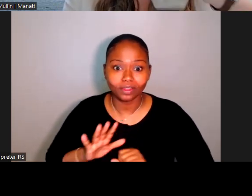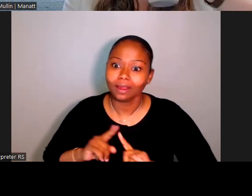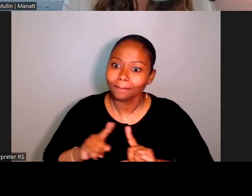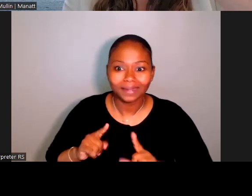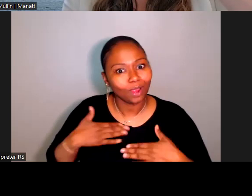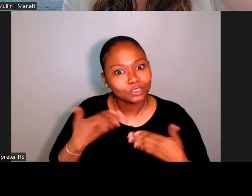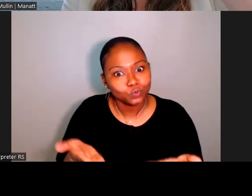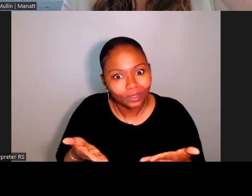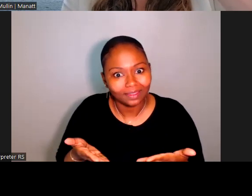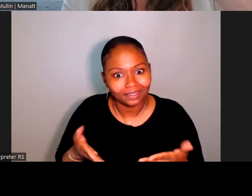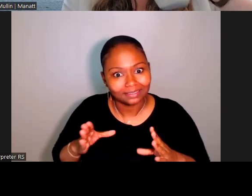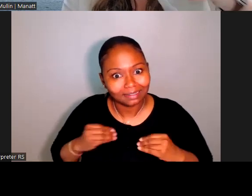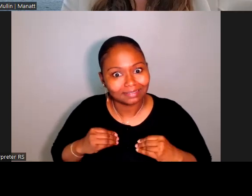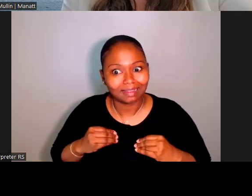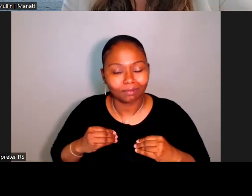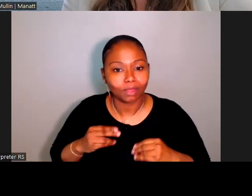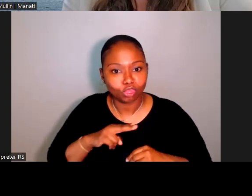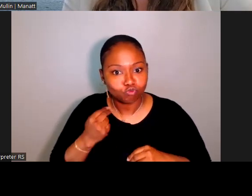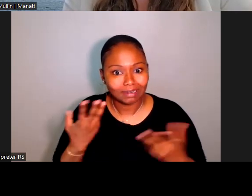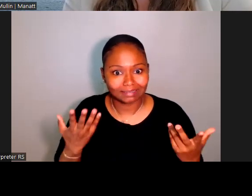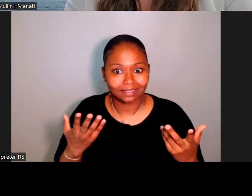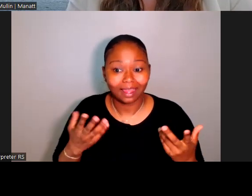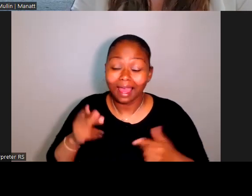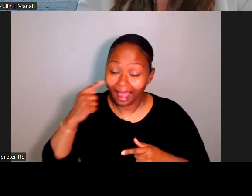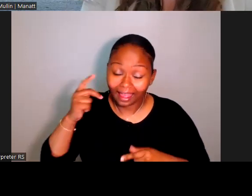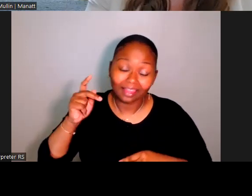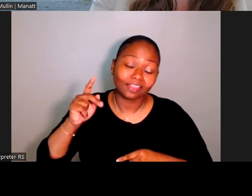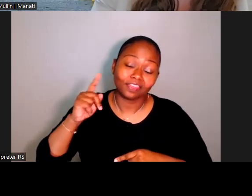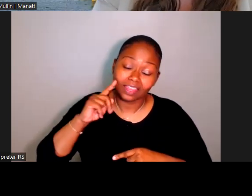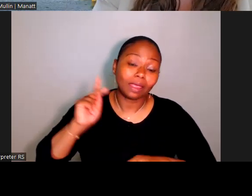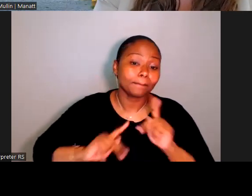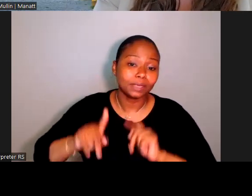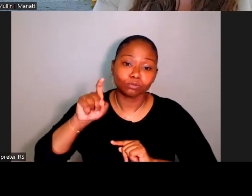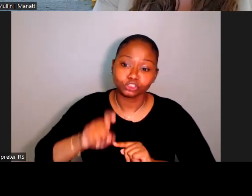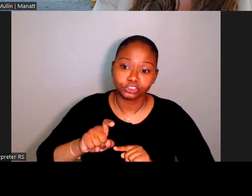on my part. And I think people should be able to make that decision.